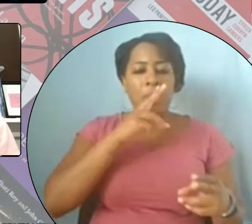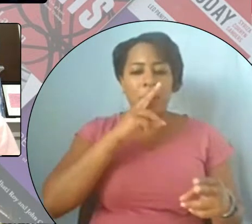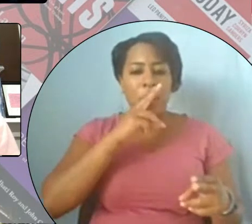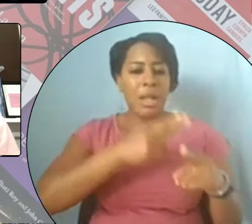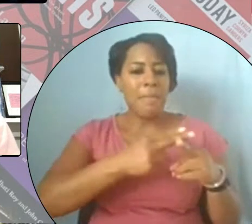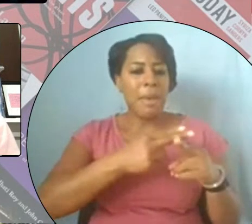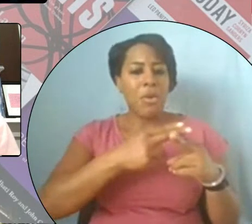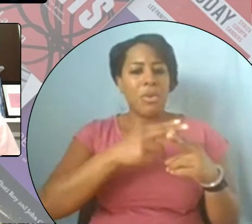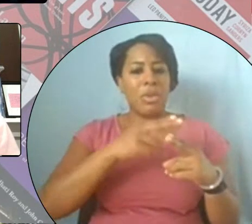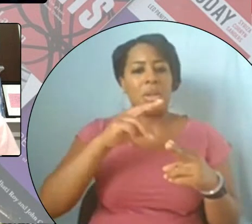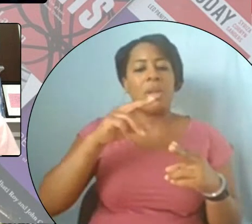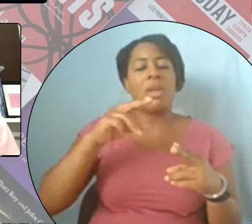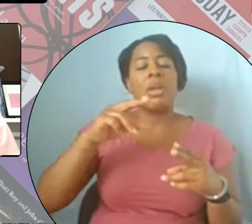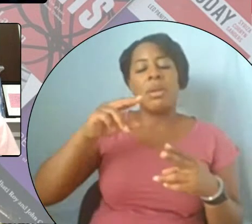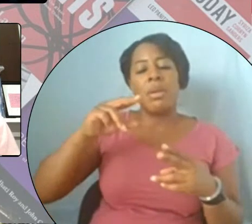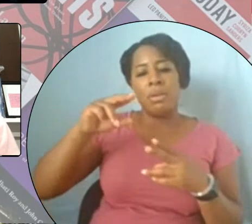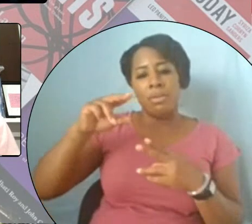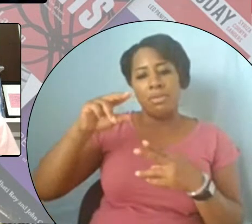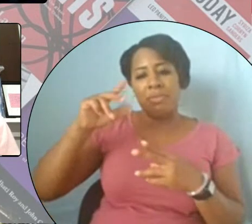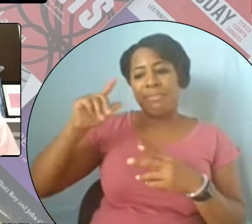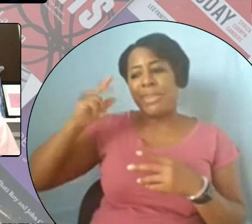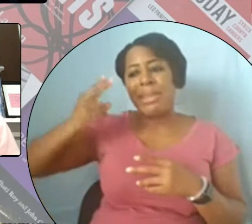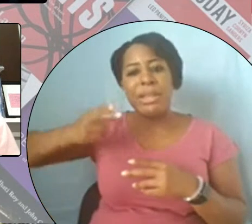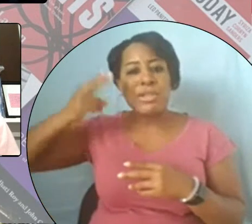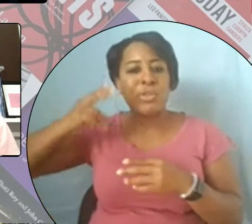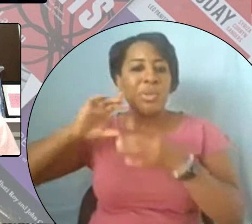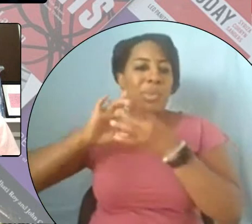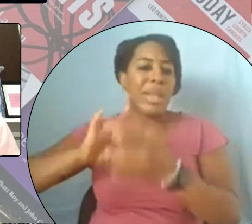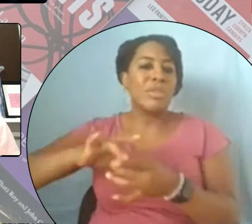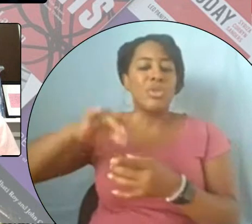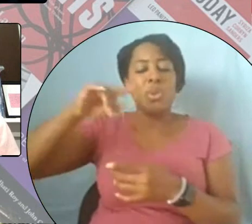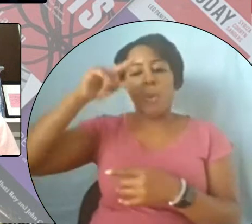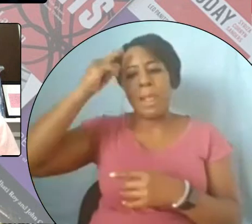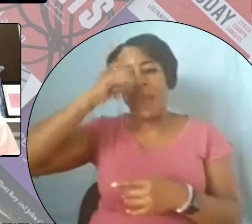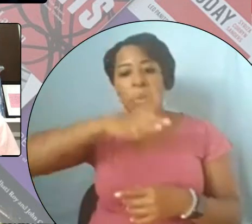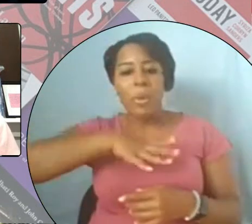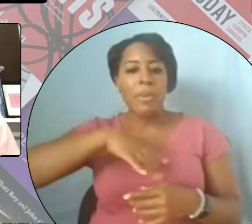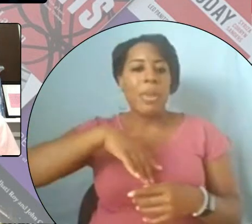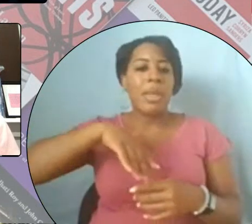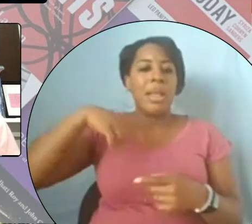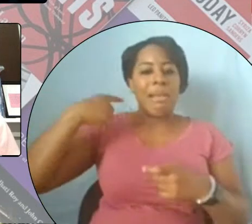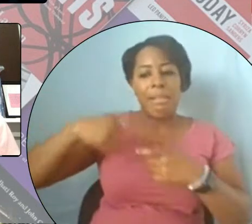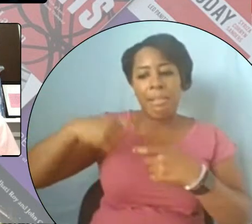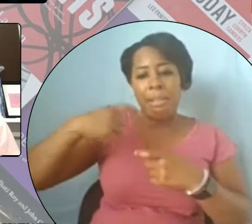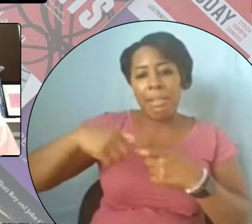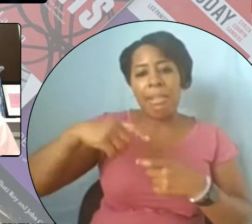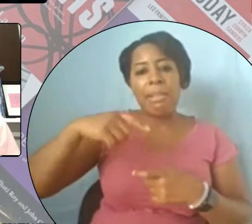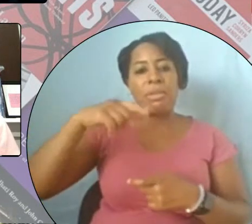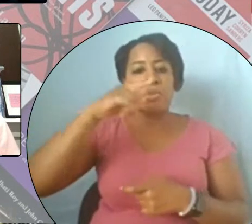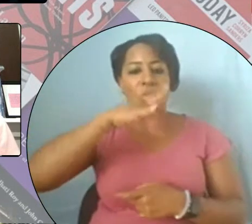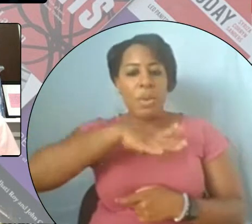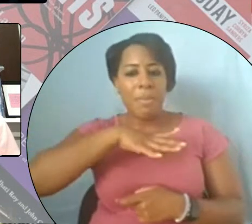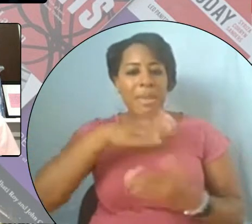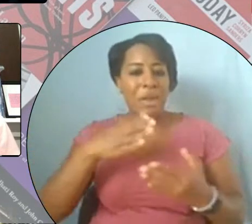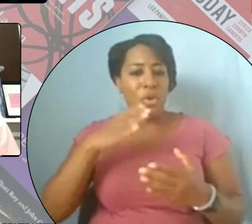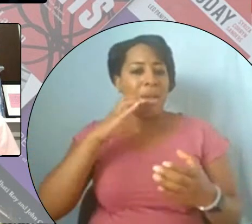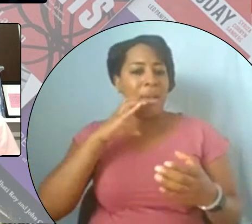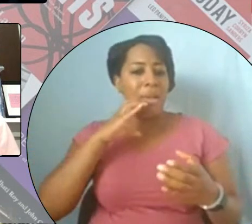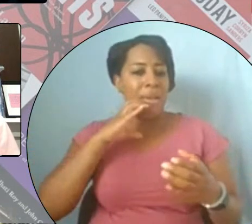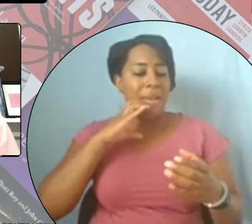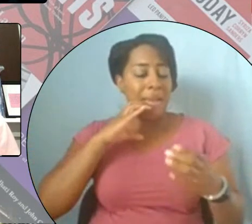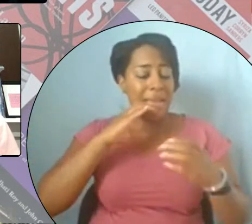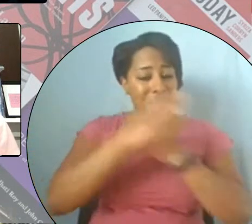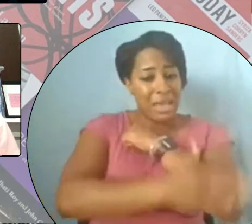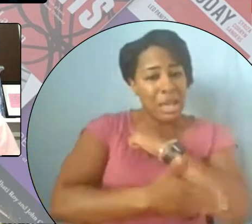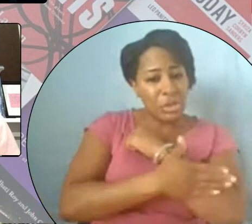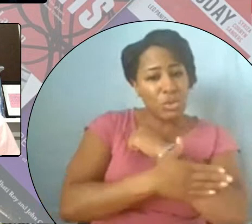against women of color, Black women, Latina women in this country. But in some ways, it's also the tip of the